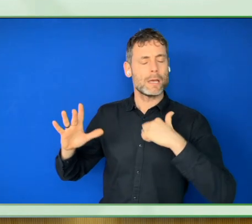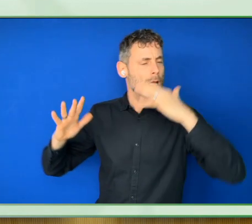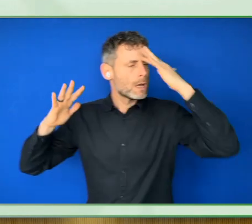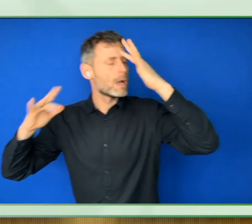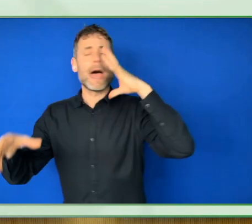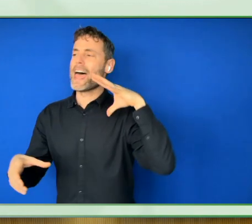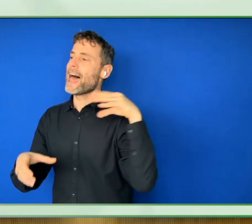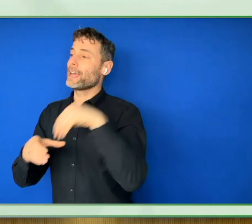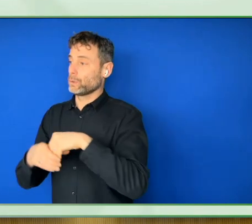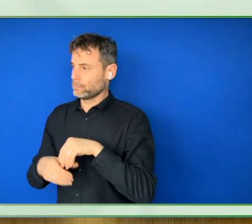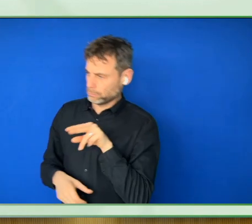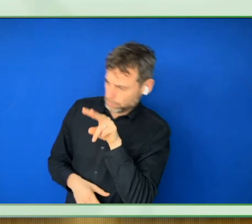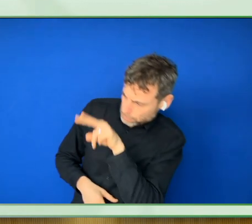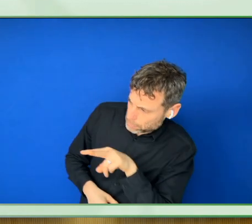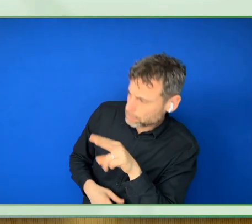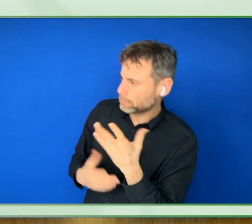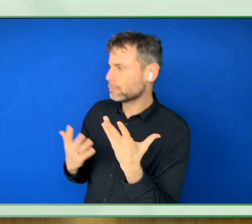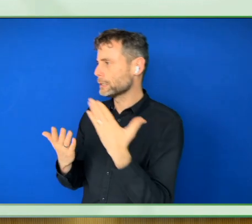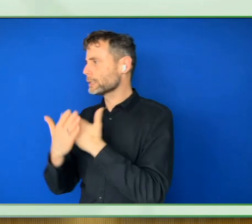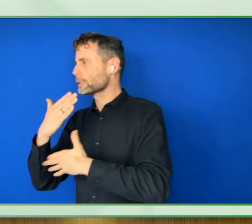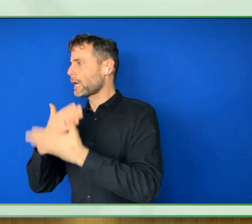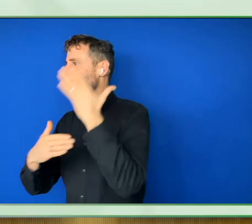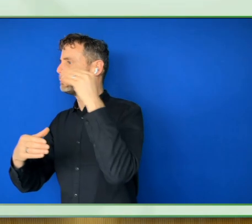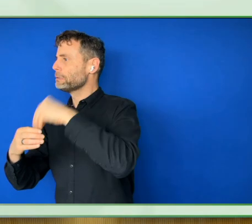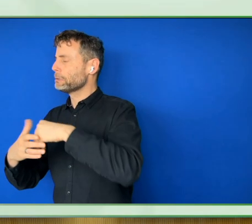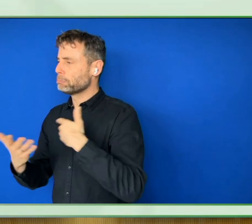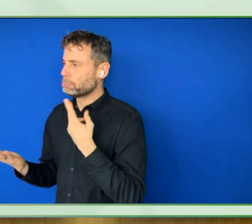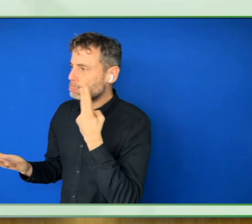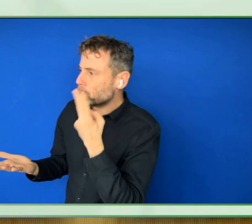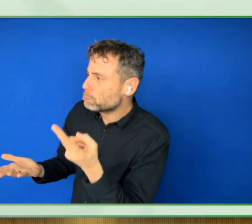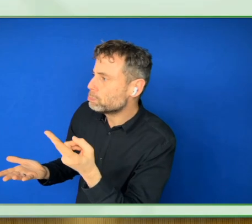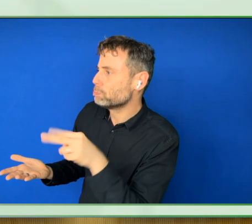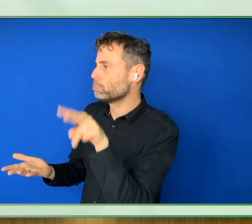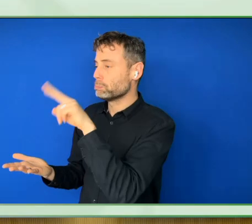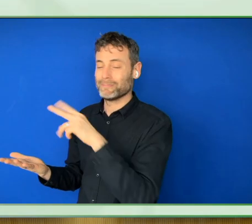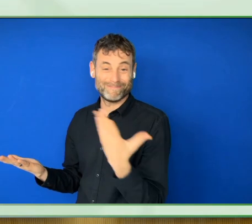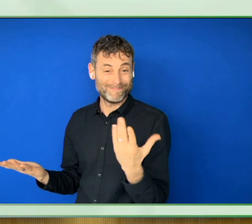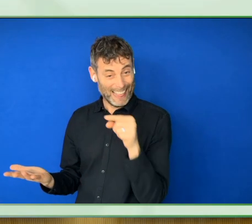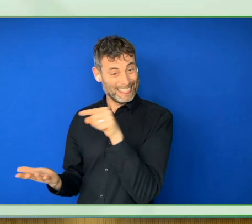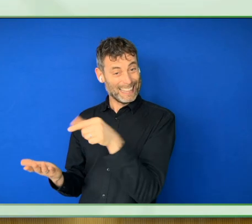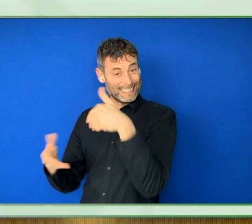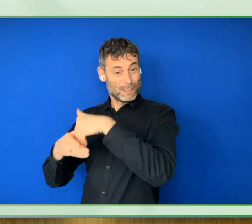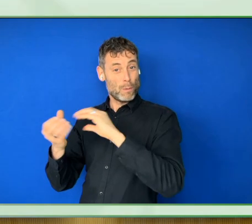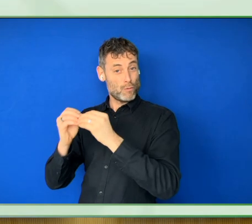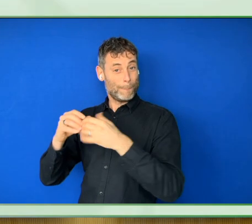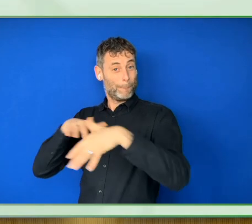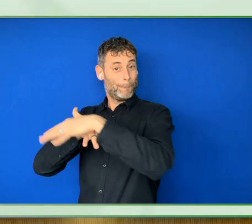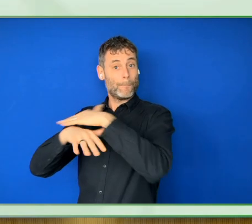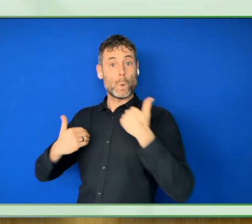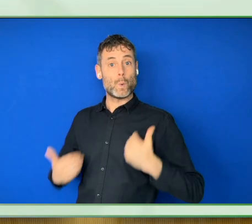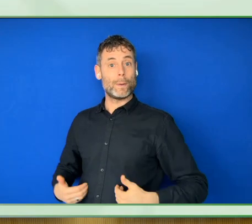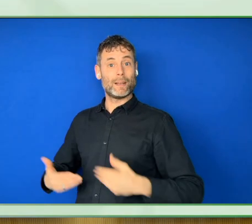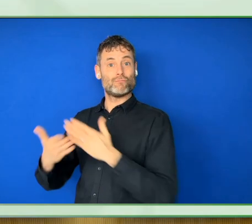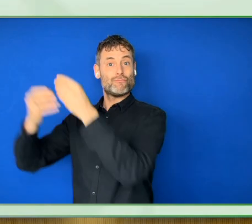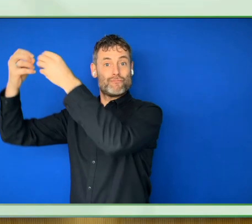are still always excluded, so that kind of doesn't surprise me. I think some of this has to do with the fear and stigma around